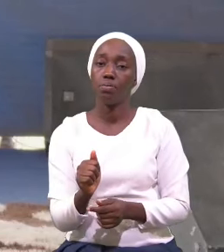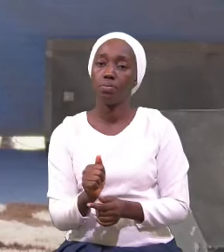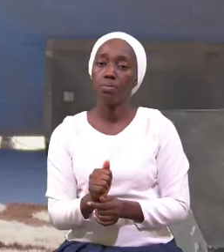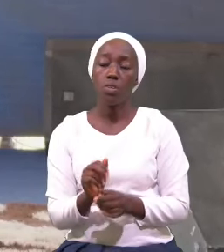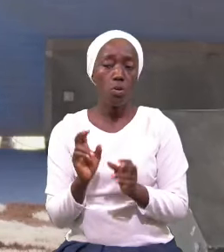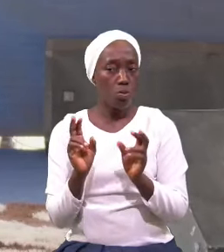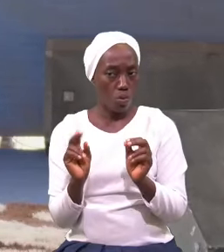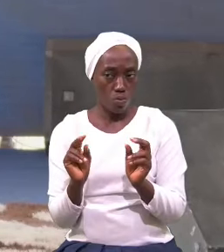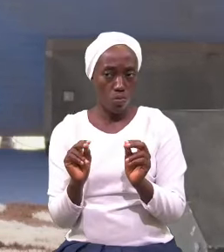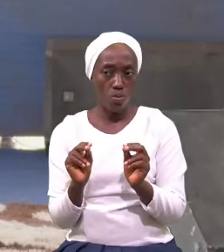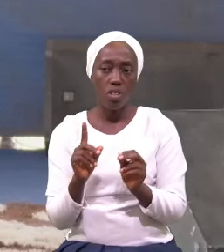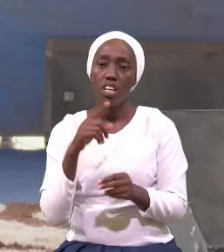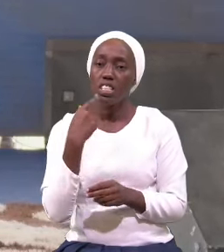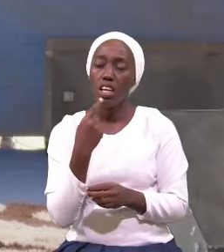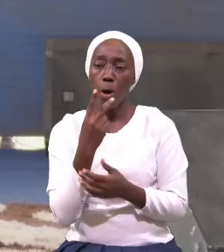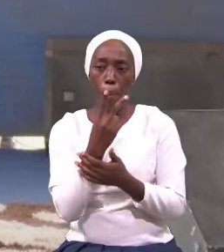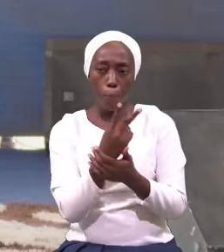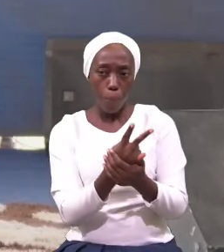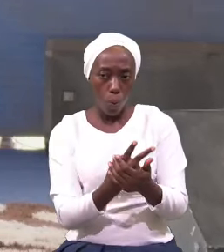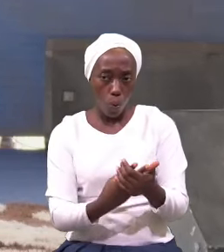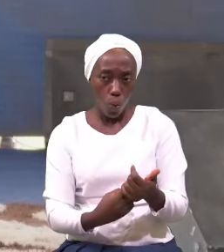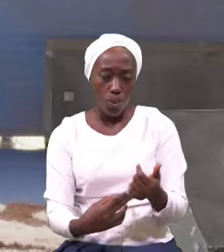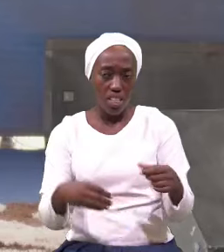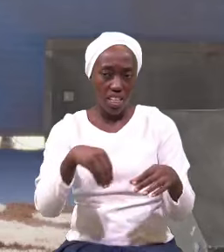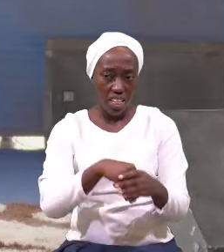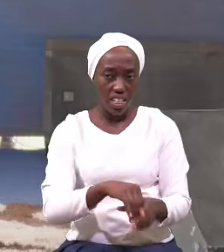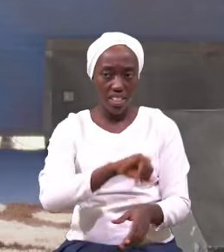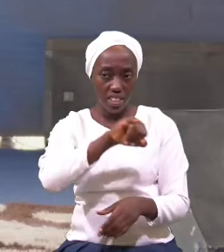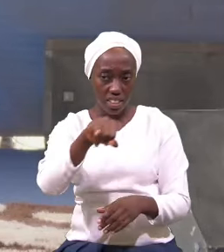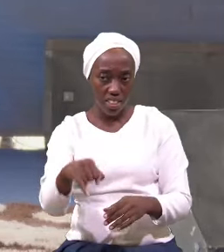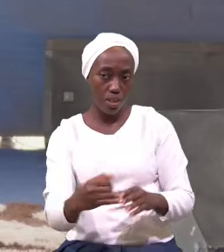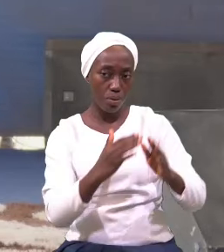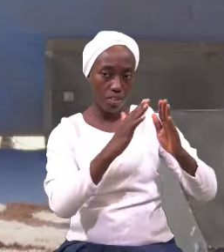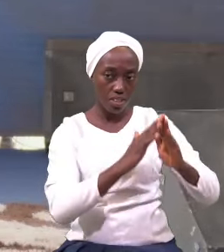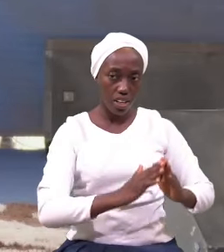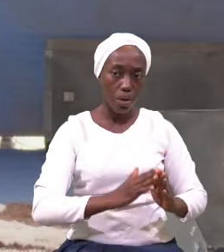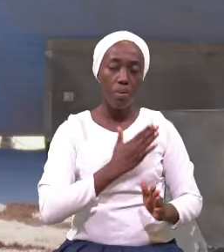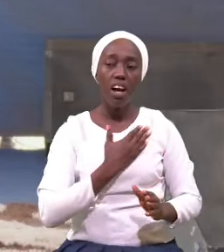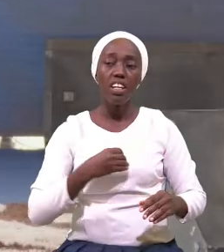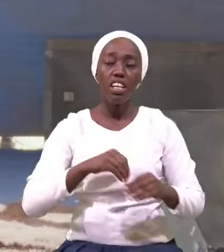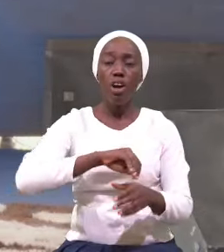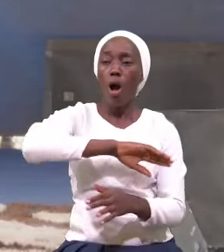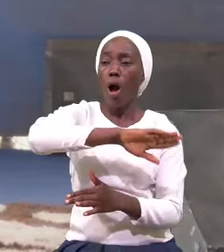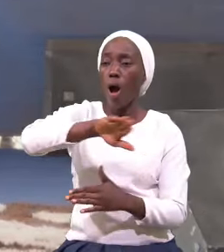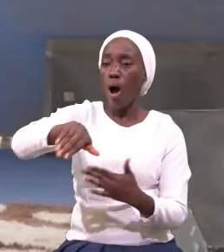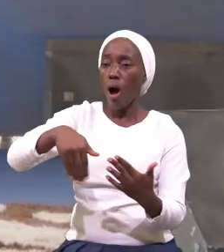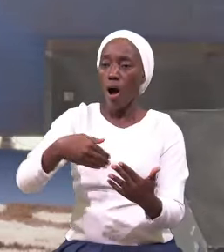No, he said both in Jerusalem and in all Judea.